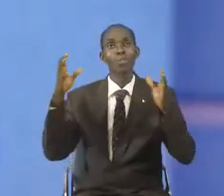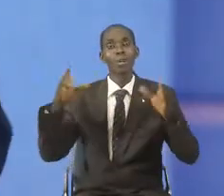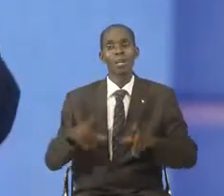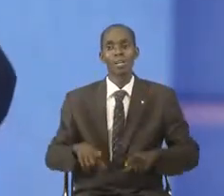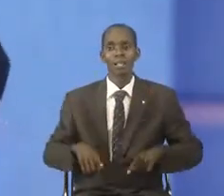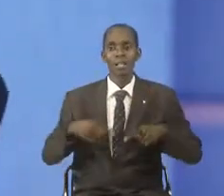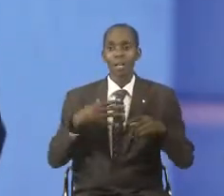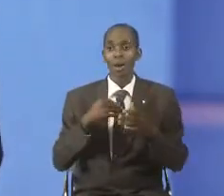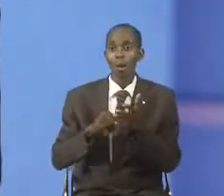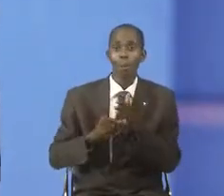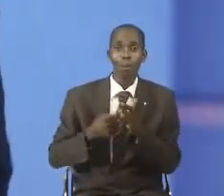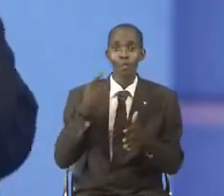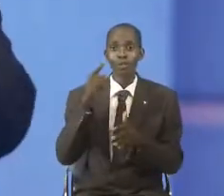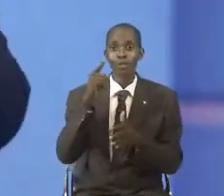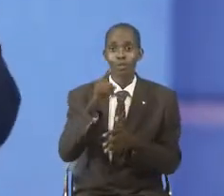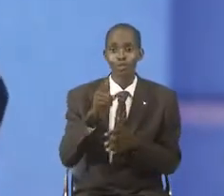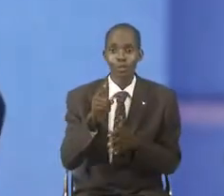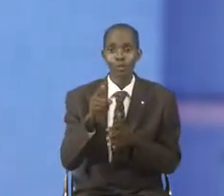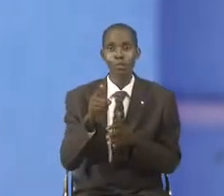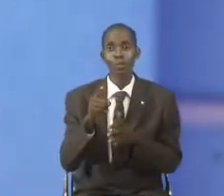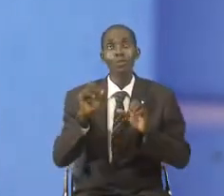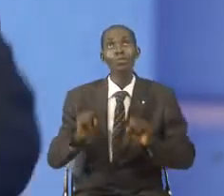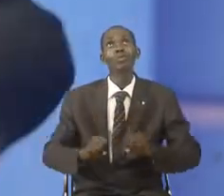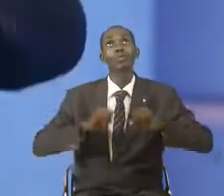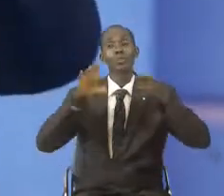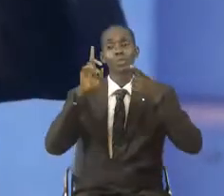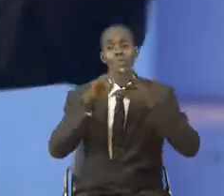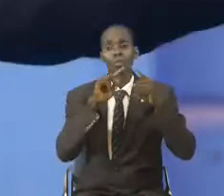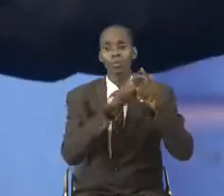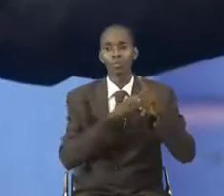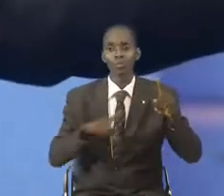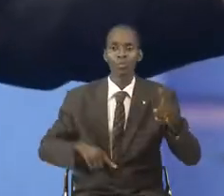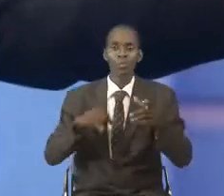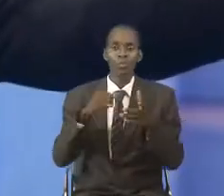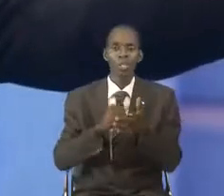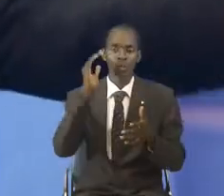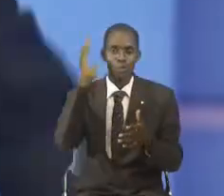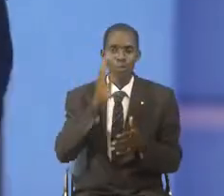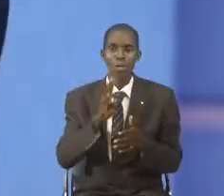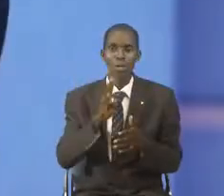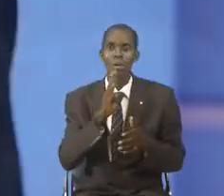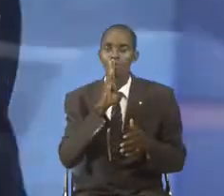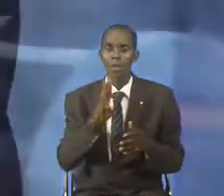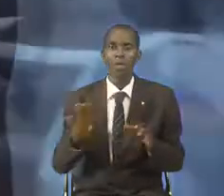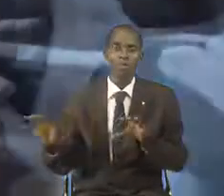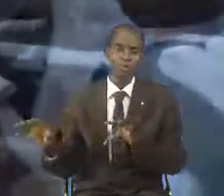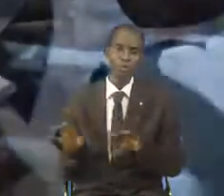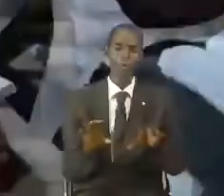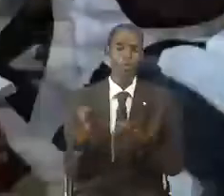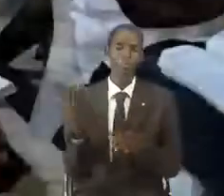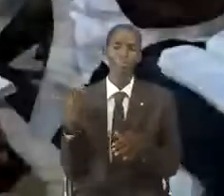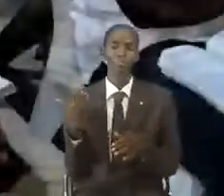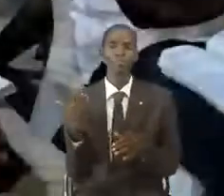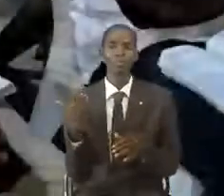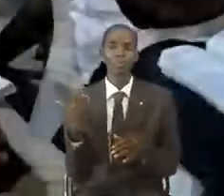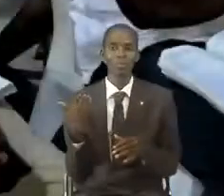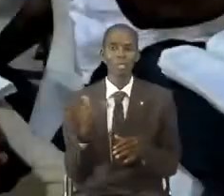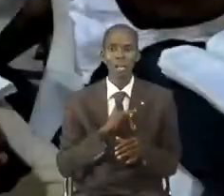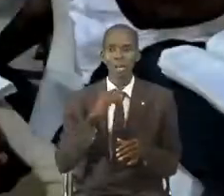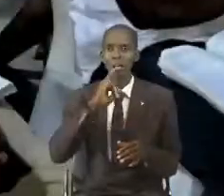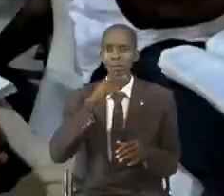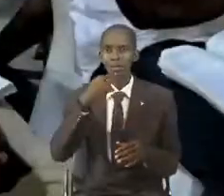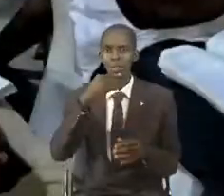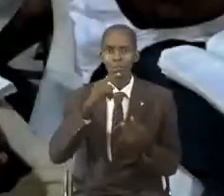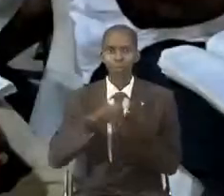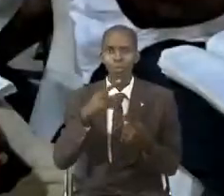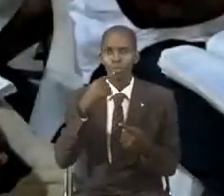salvation, of your blessing, of your abundant life. And the moment you yield unto the Lord, it will